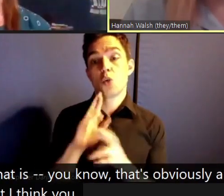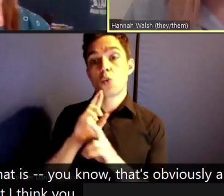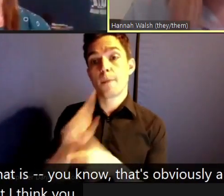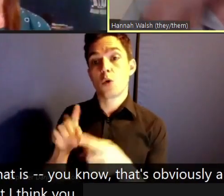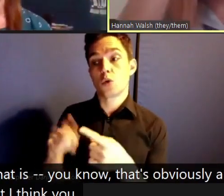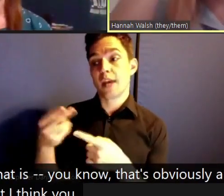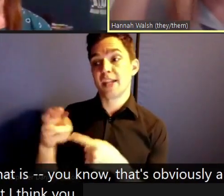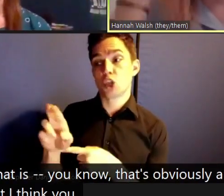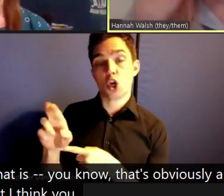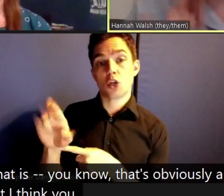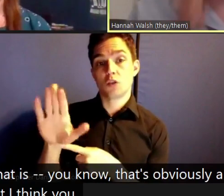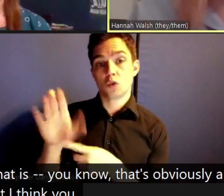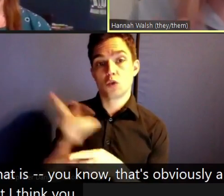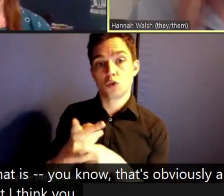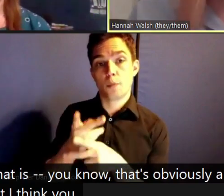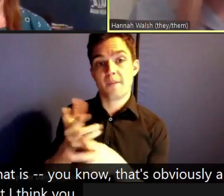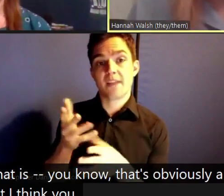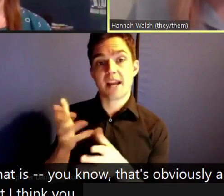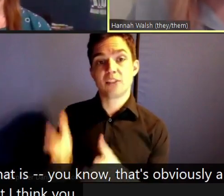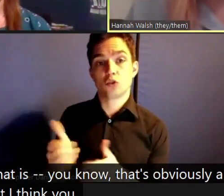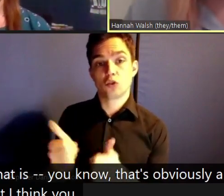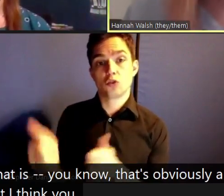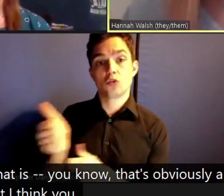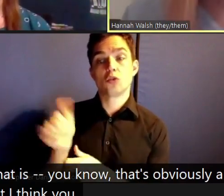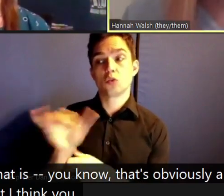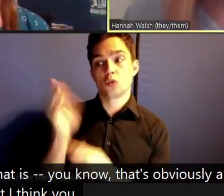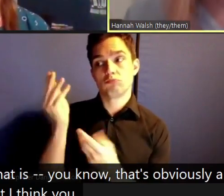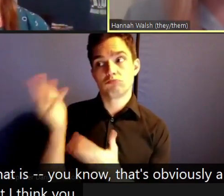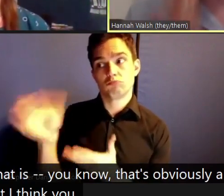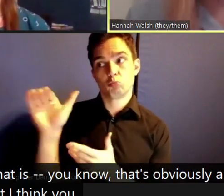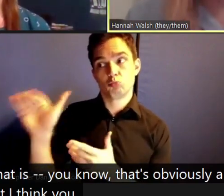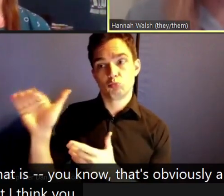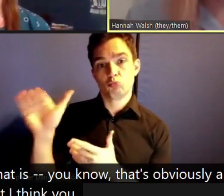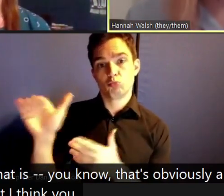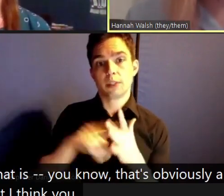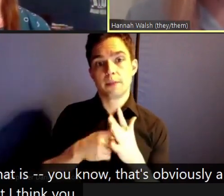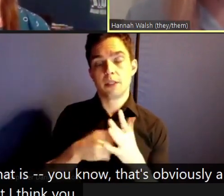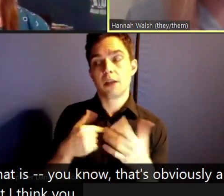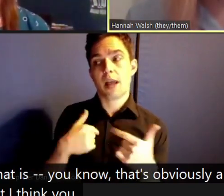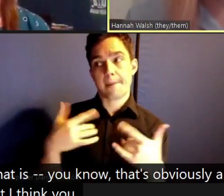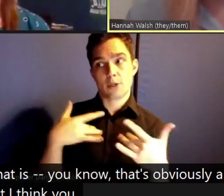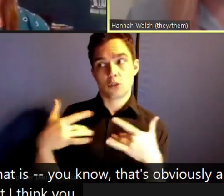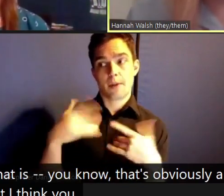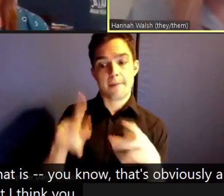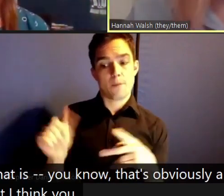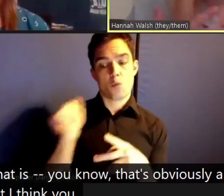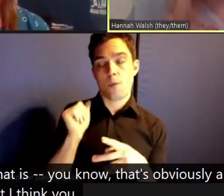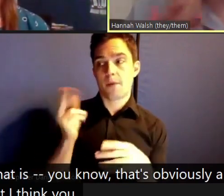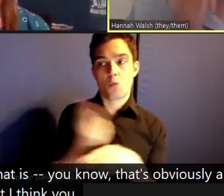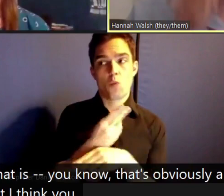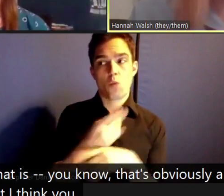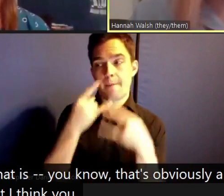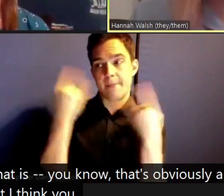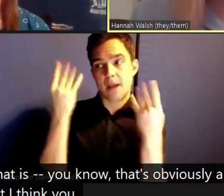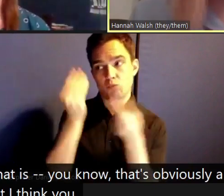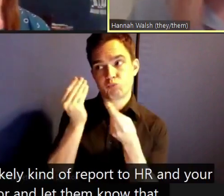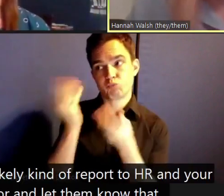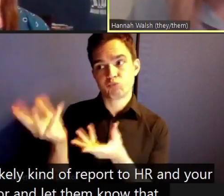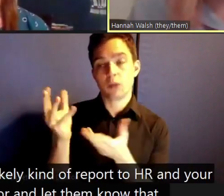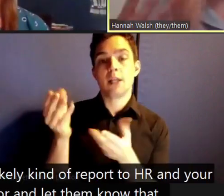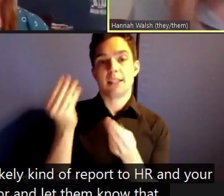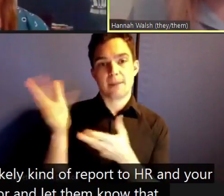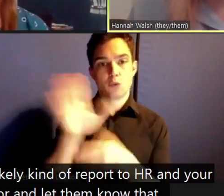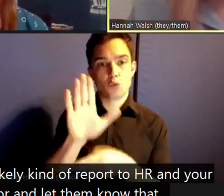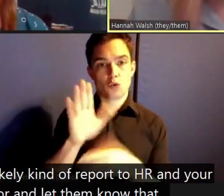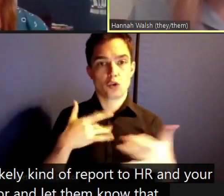and your supervisor, and let them know that probably initially at the gate, you're worried that people aren't going to be wearing masks, and let them know this concern.